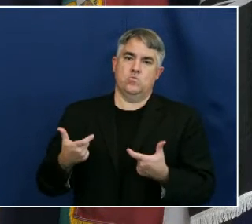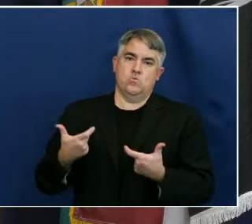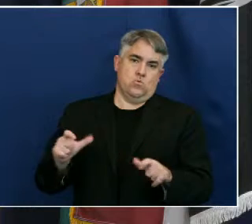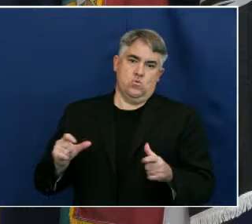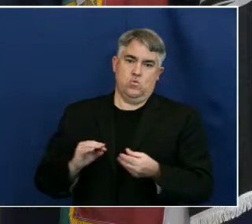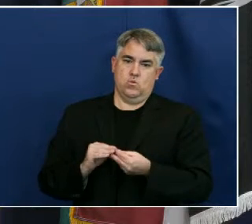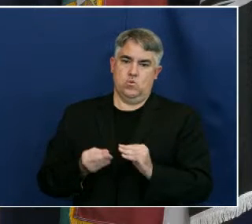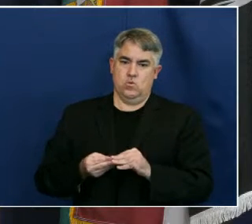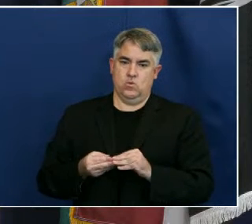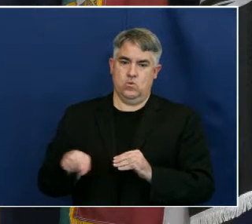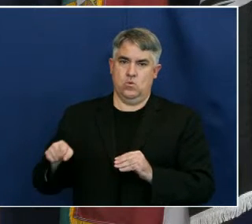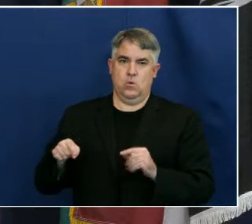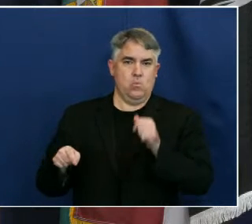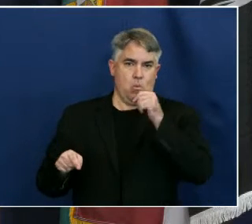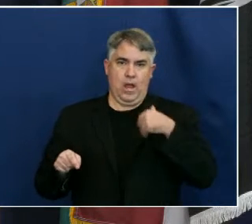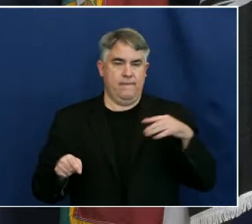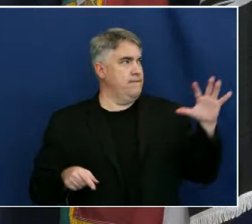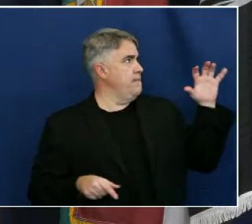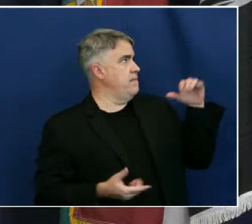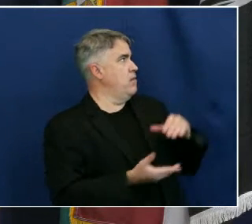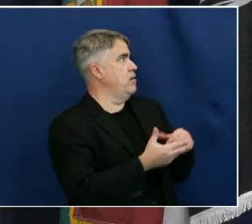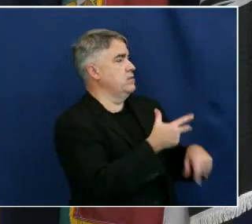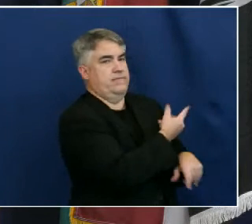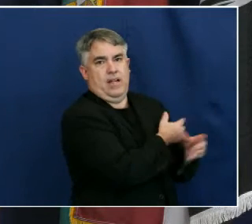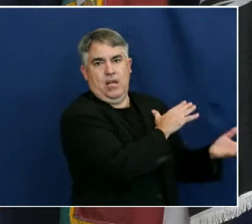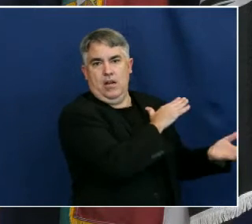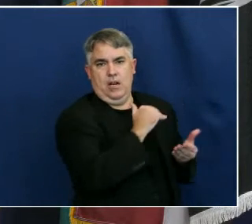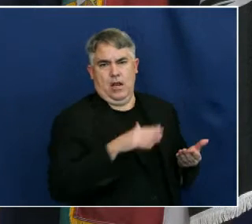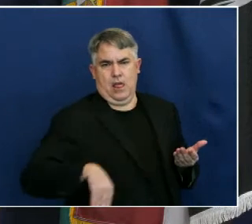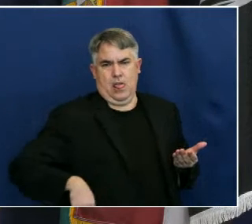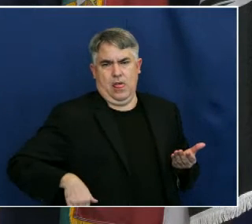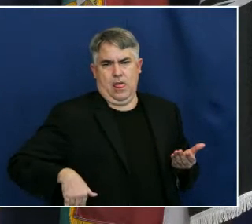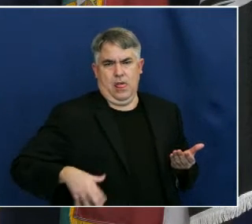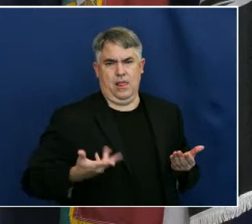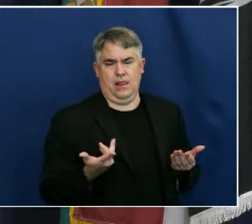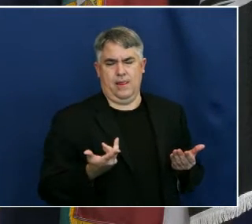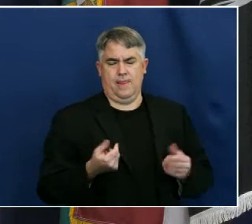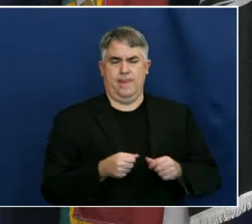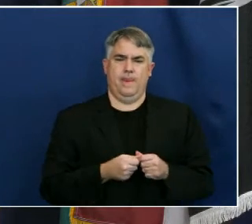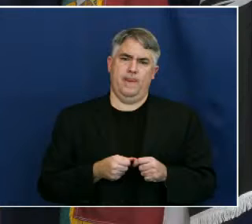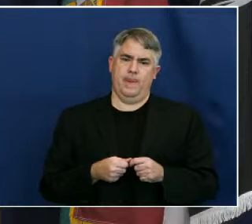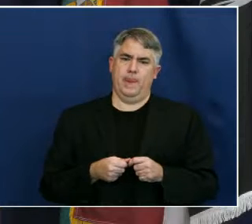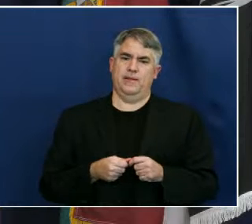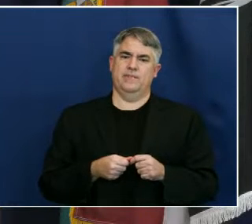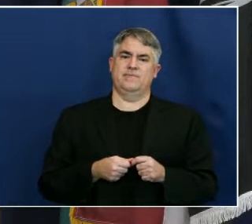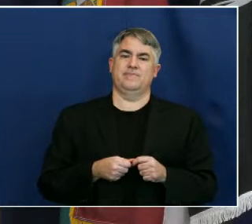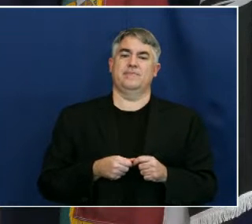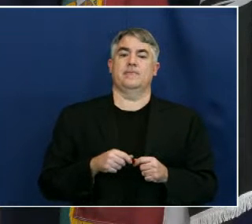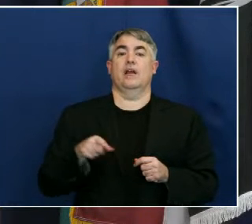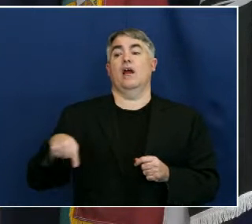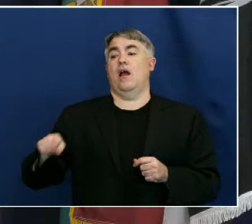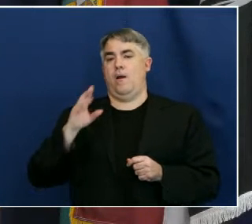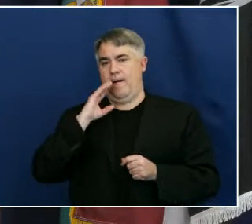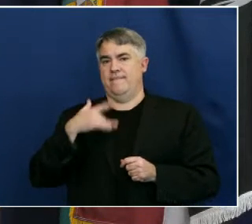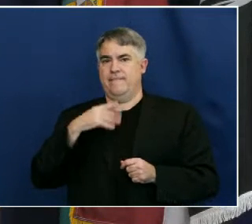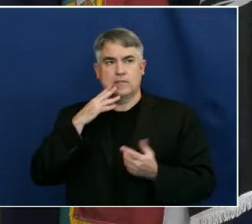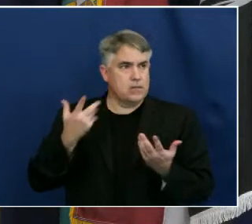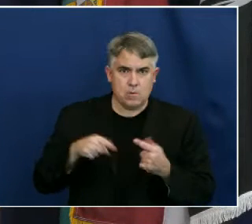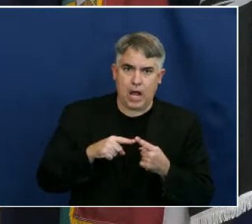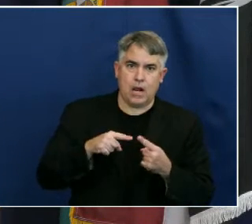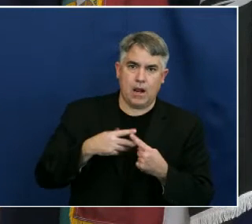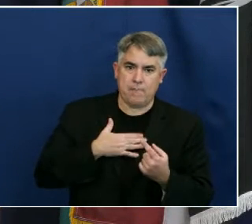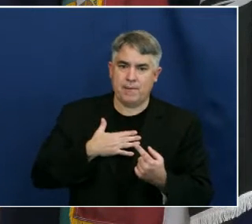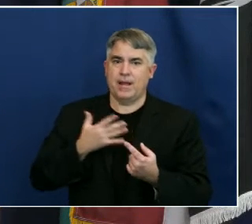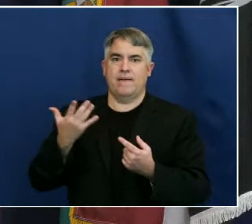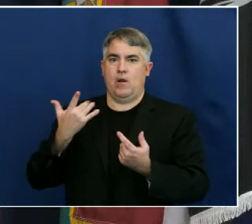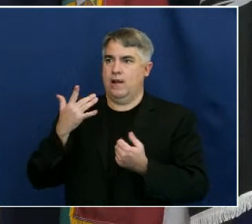that many vaccines. And so we're going to be back where we were at the beginning, where people have great frustration because the appointments are either gone